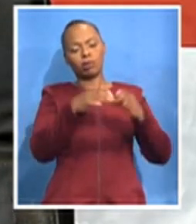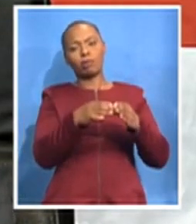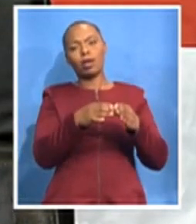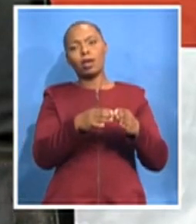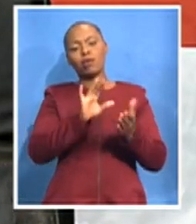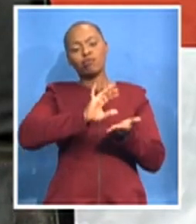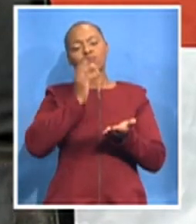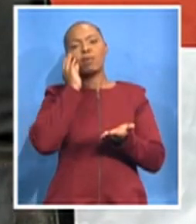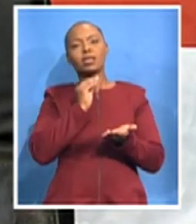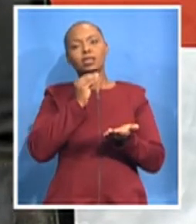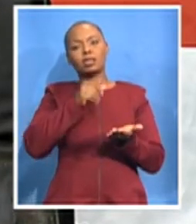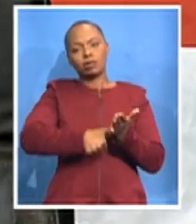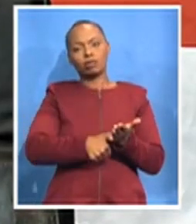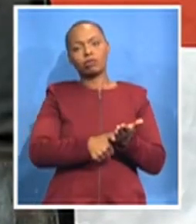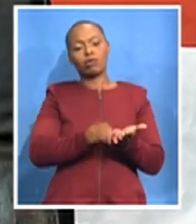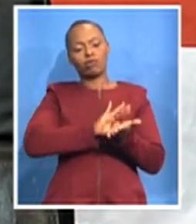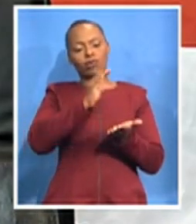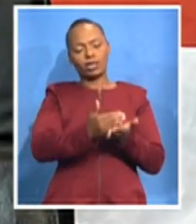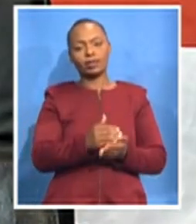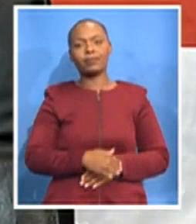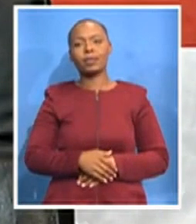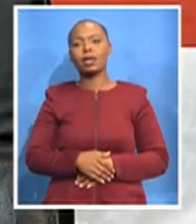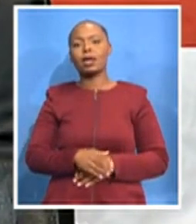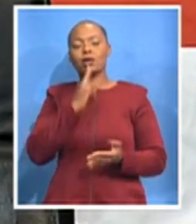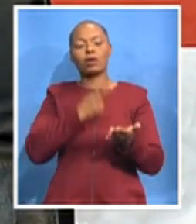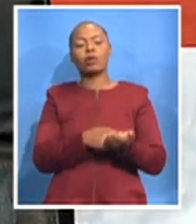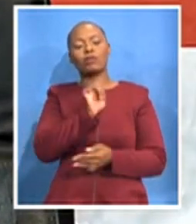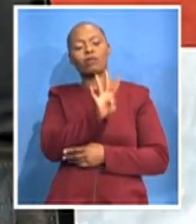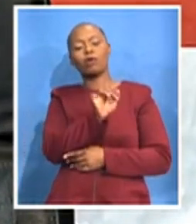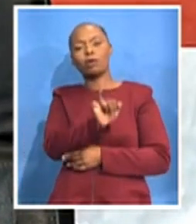report number 4 relates to report number 13 of